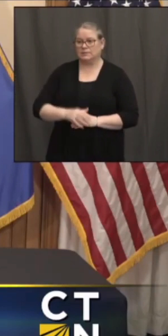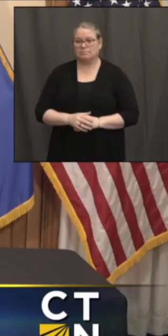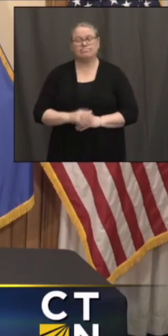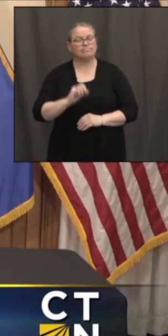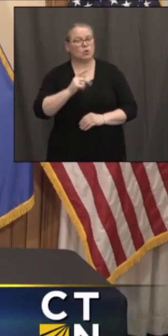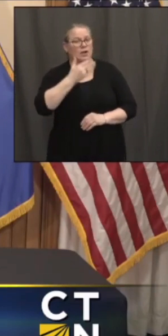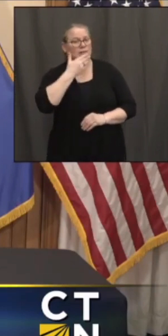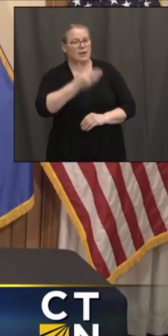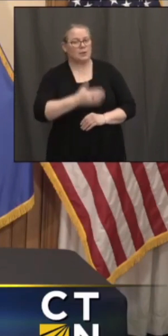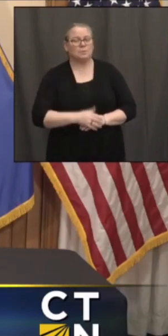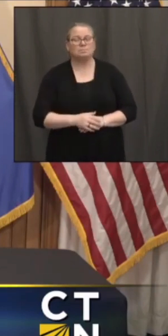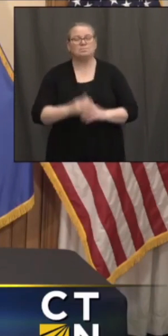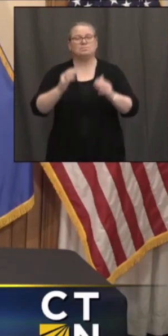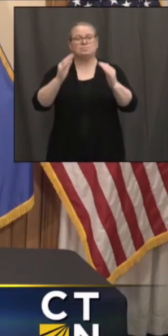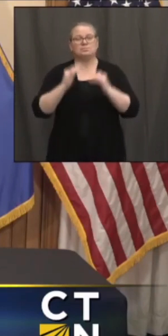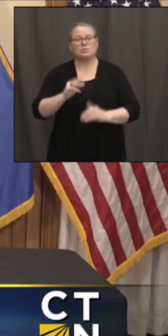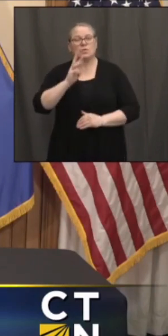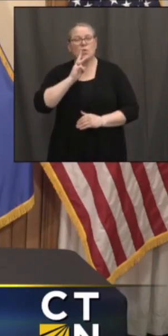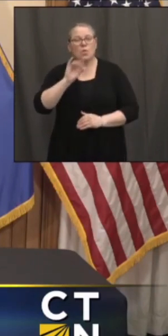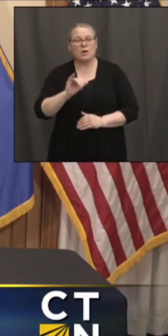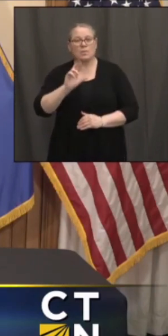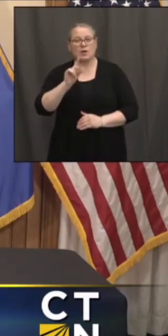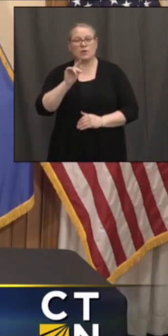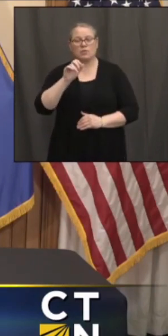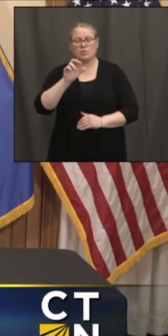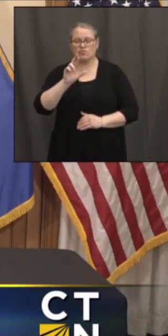The Waterbury Republican American.